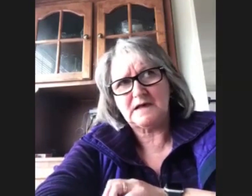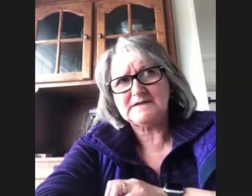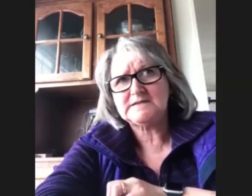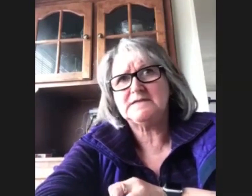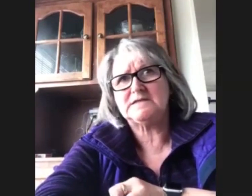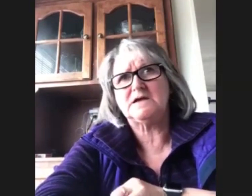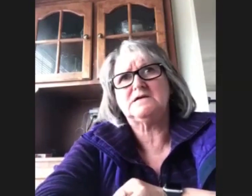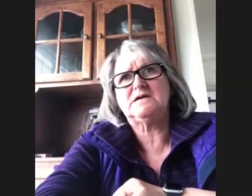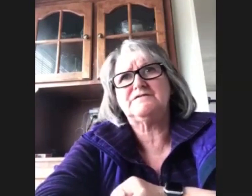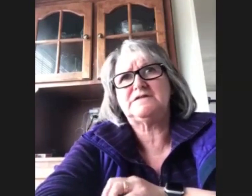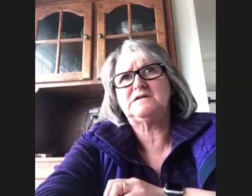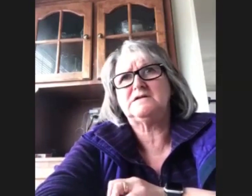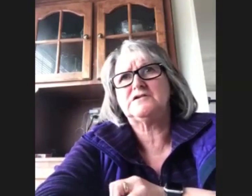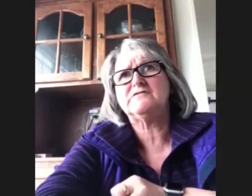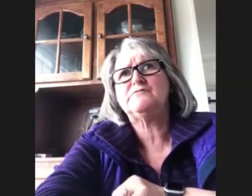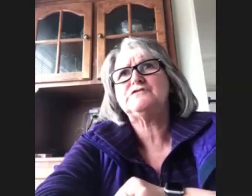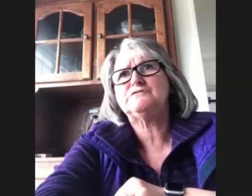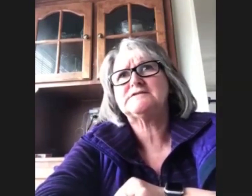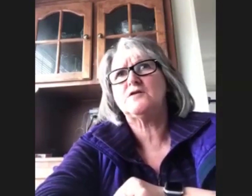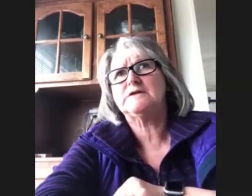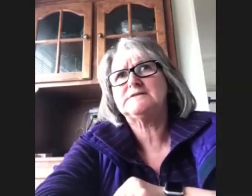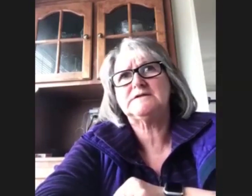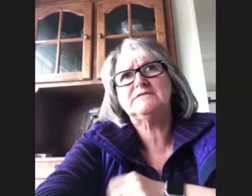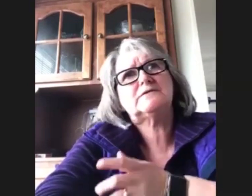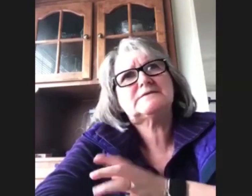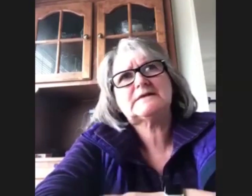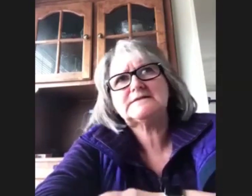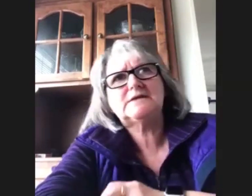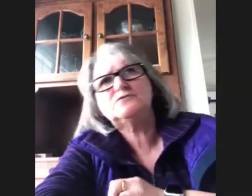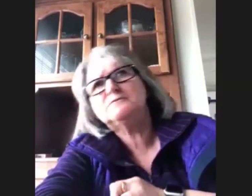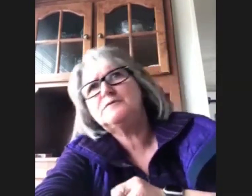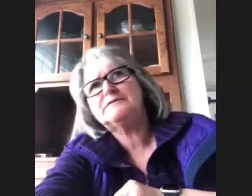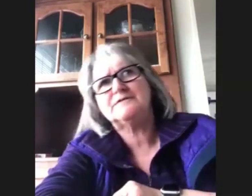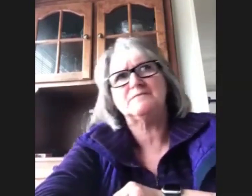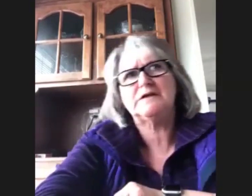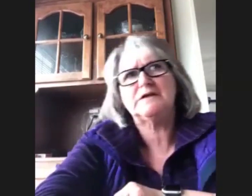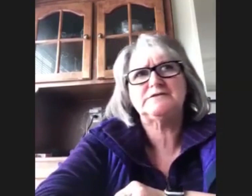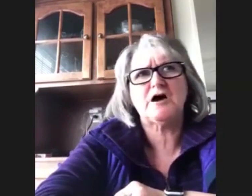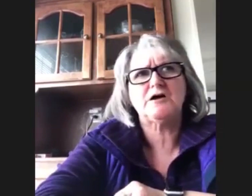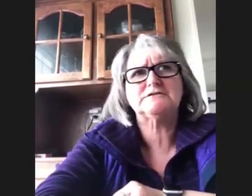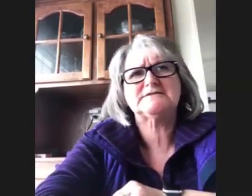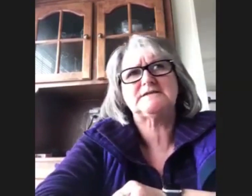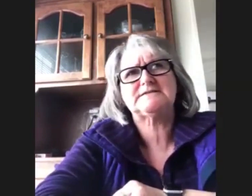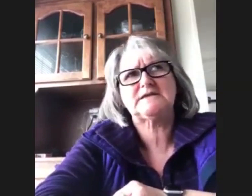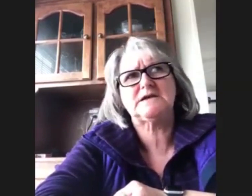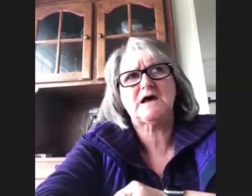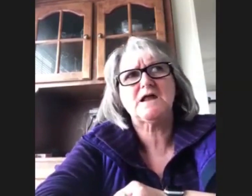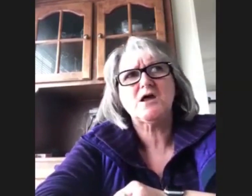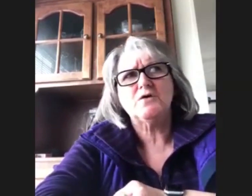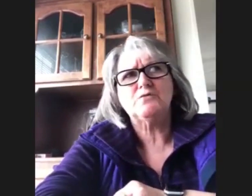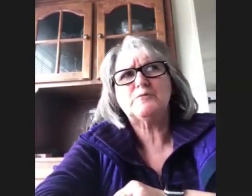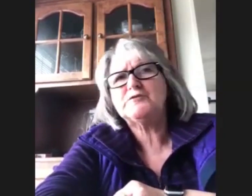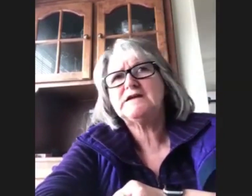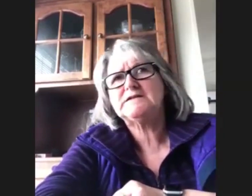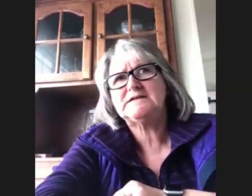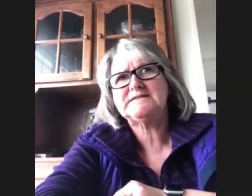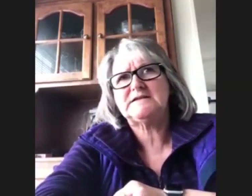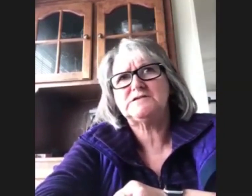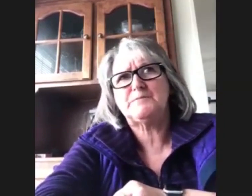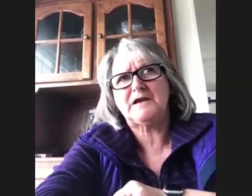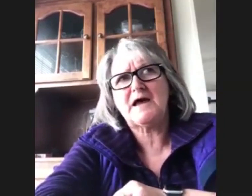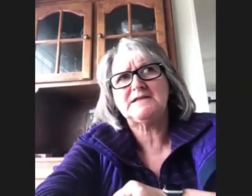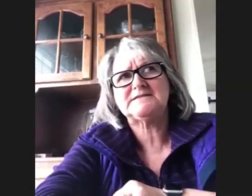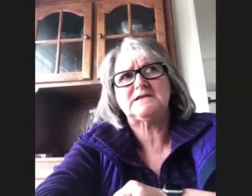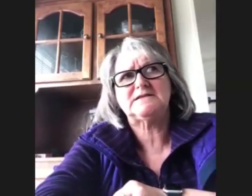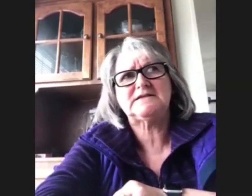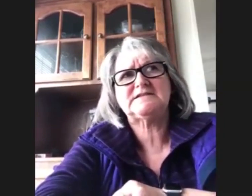Yes, I think if the government was going to give them $62.5 million and say that we're putting this